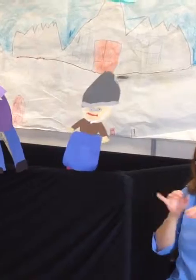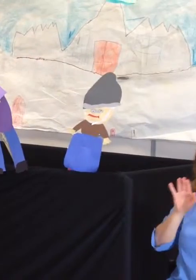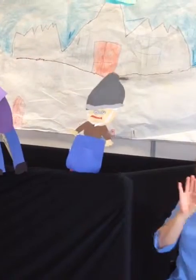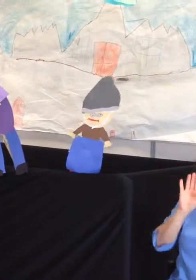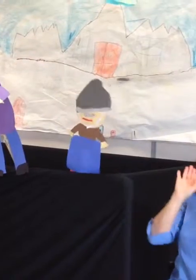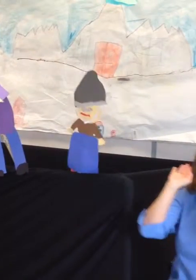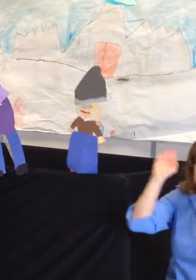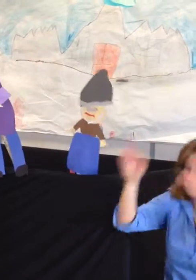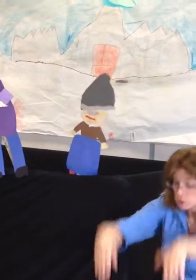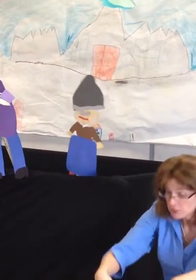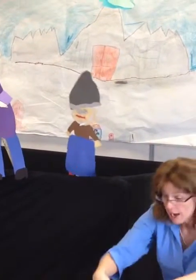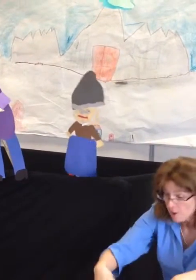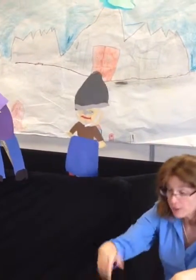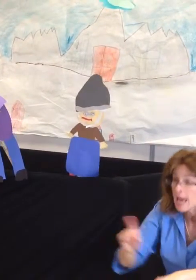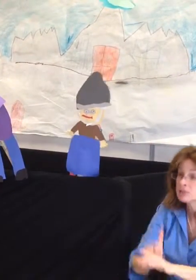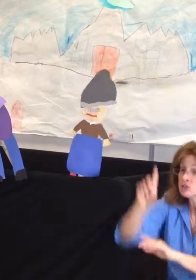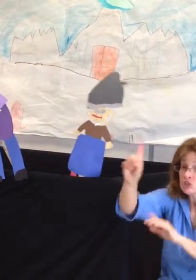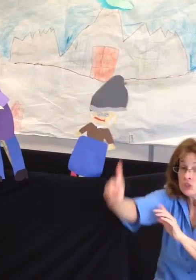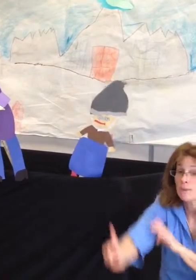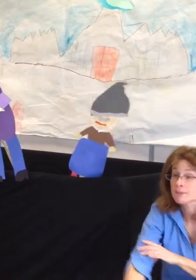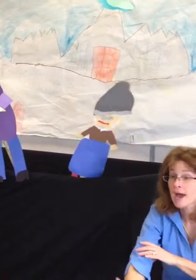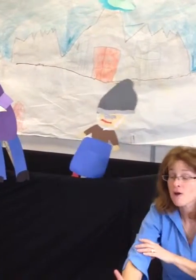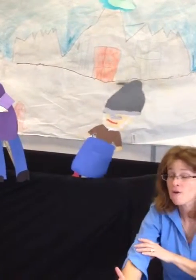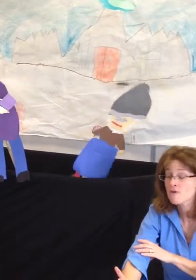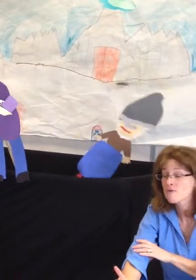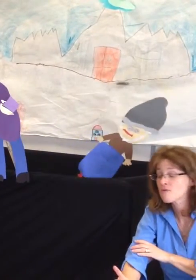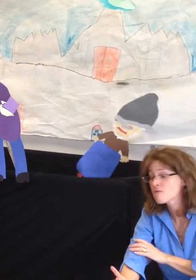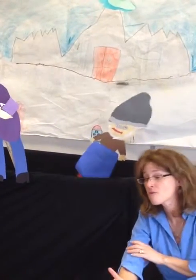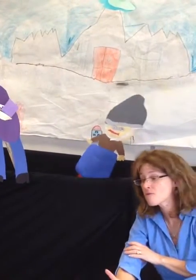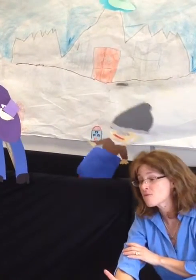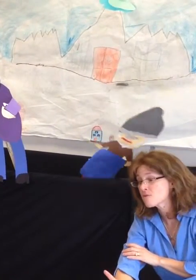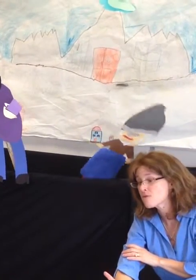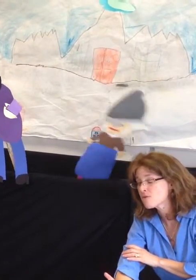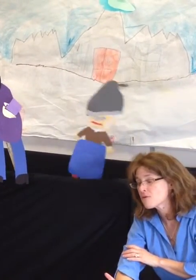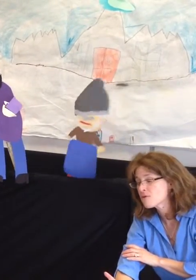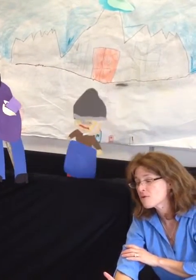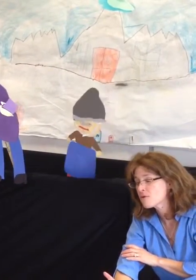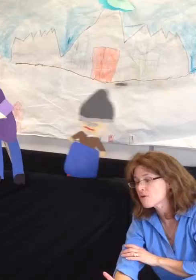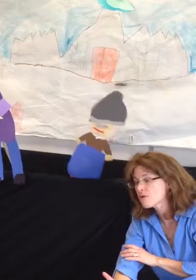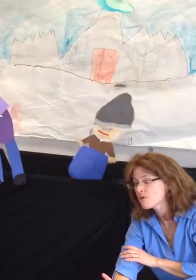only did a loud screech. And then he opened,